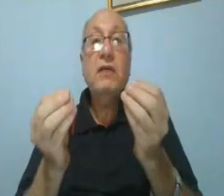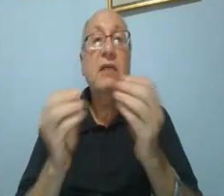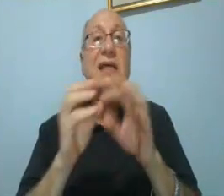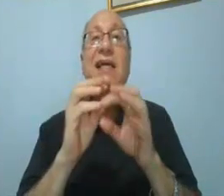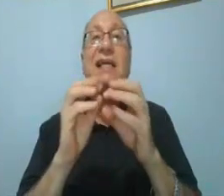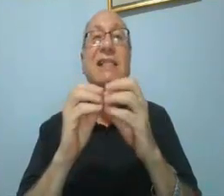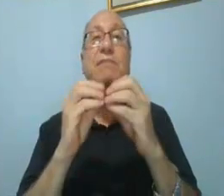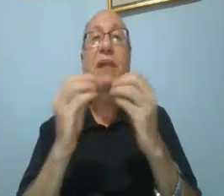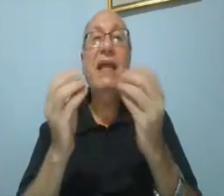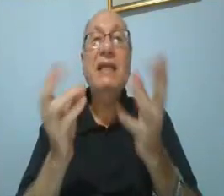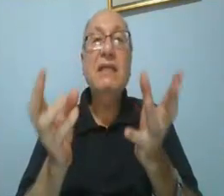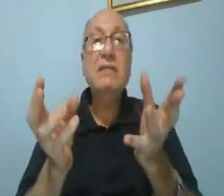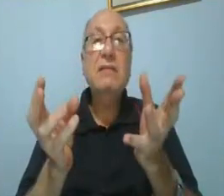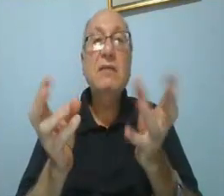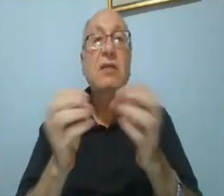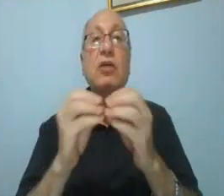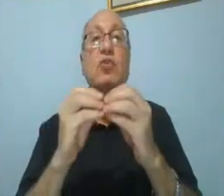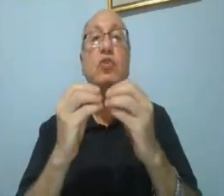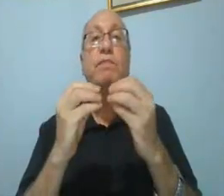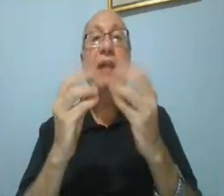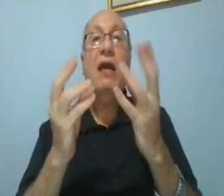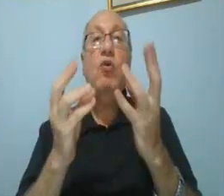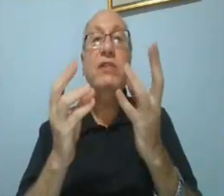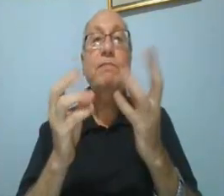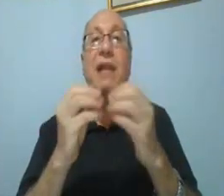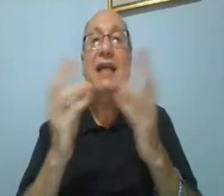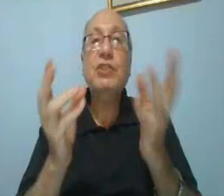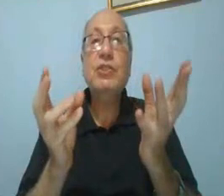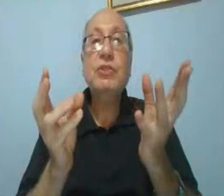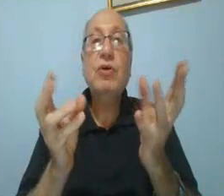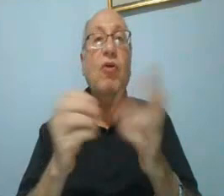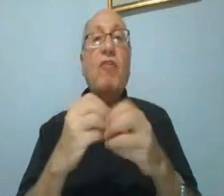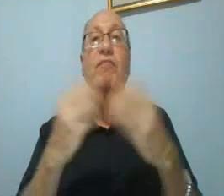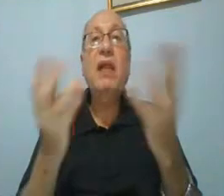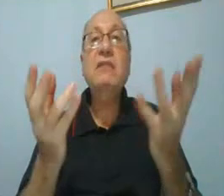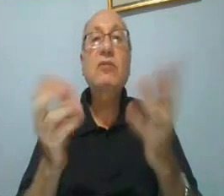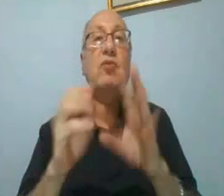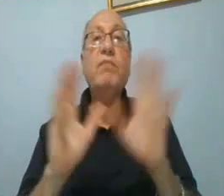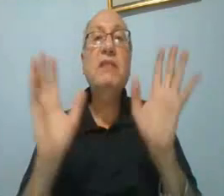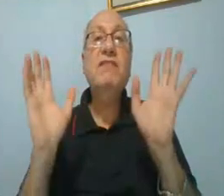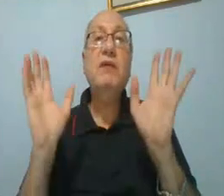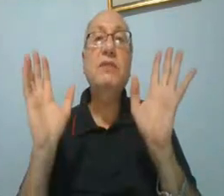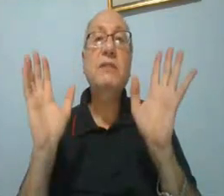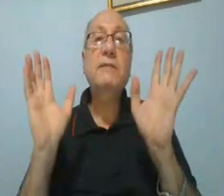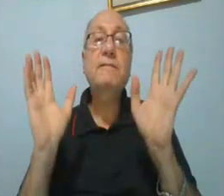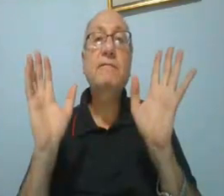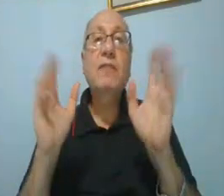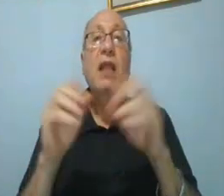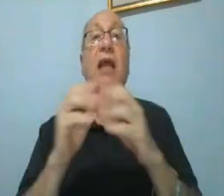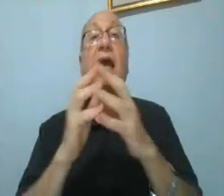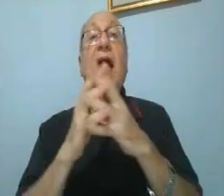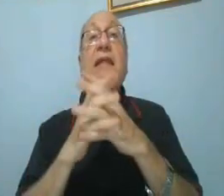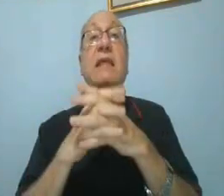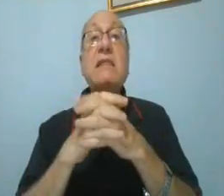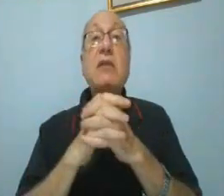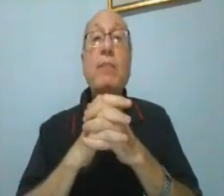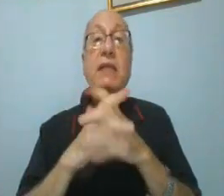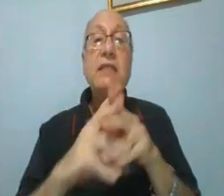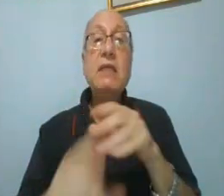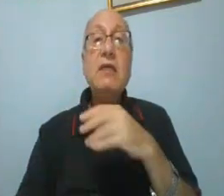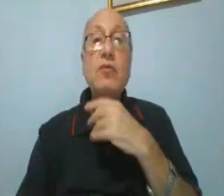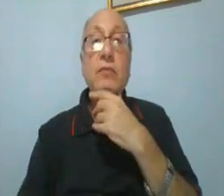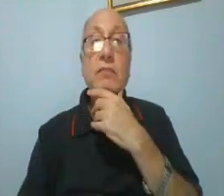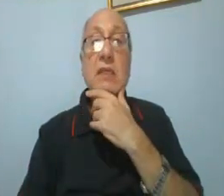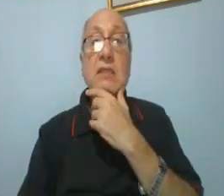of spray or splash of blood or body fluid. And in